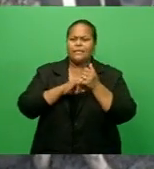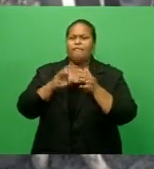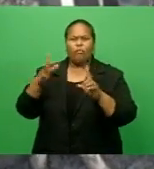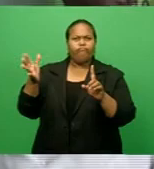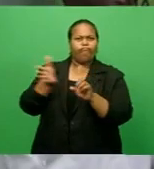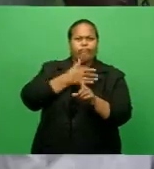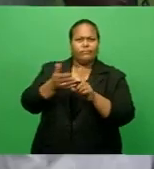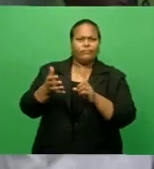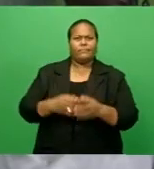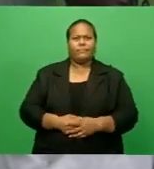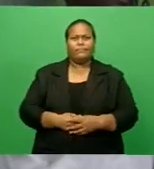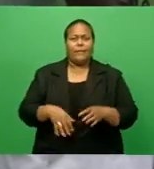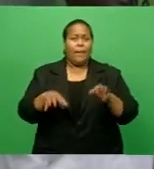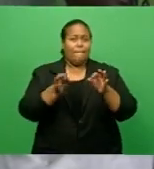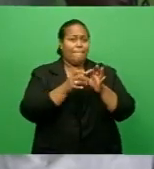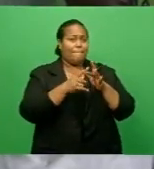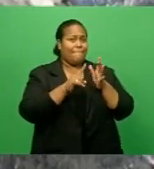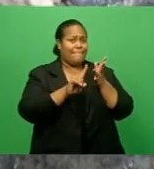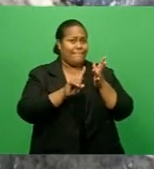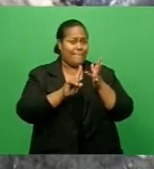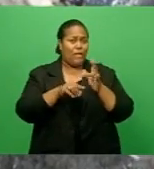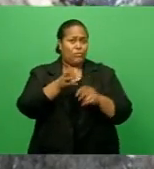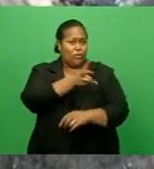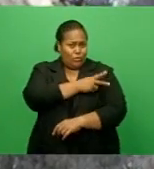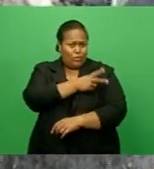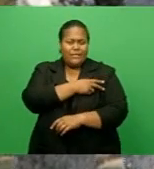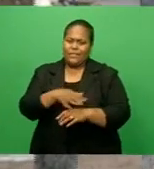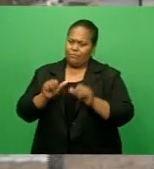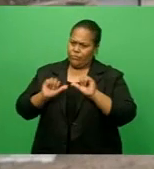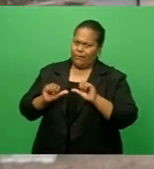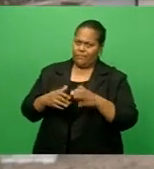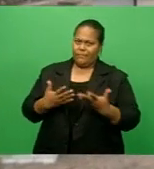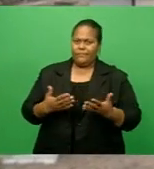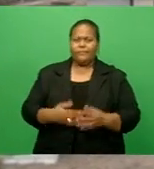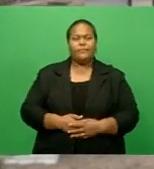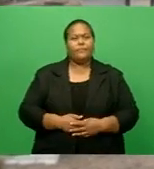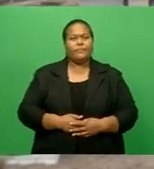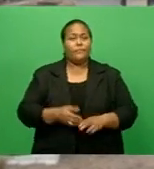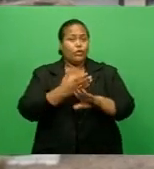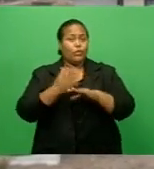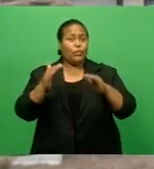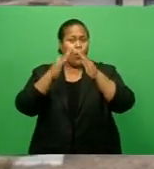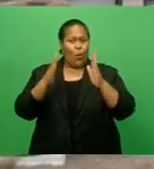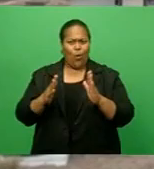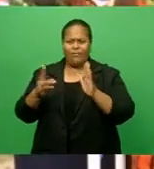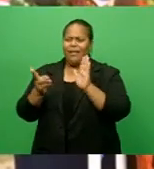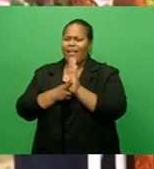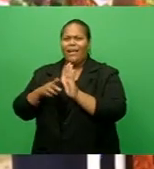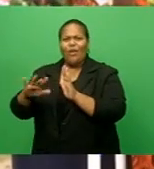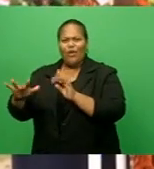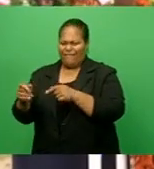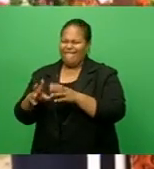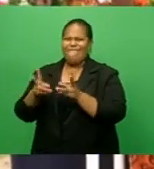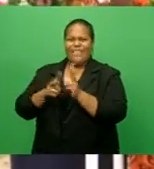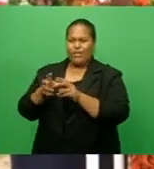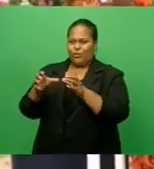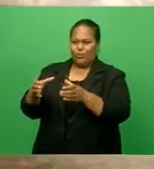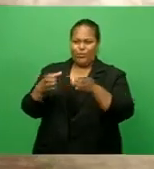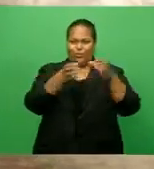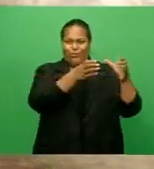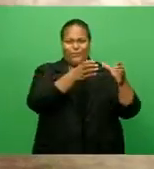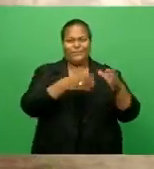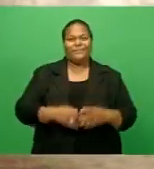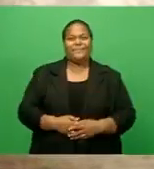torture. Biosecurity on guard against swine fever. A new home for Narikoso villagers.